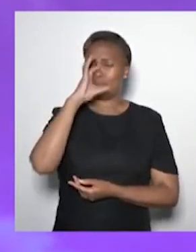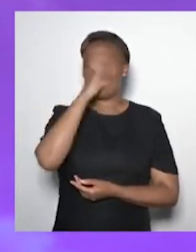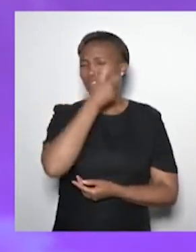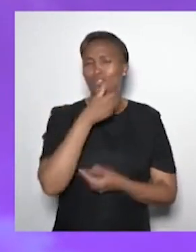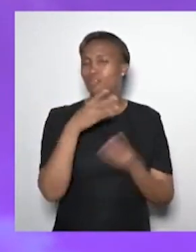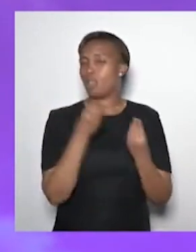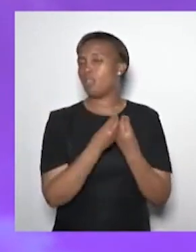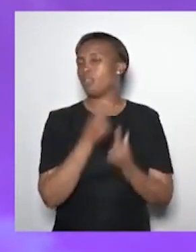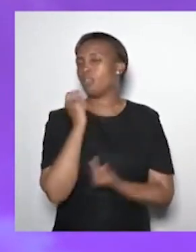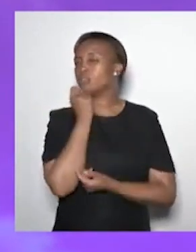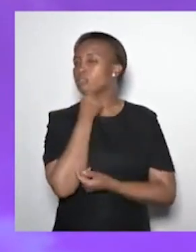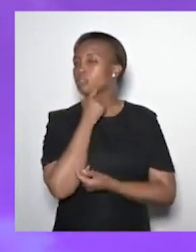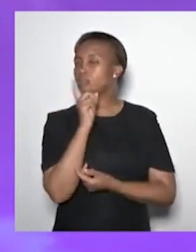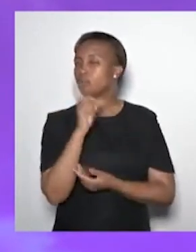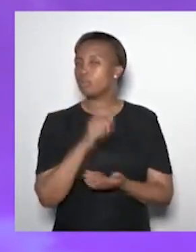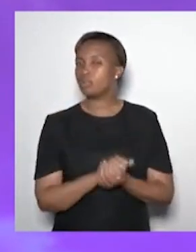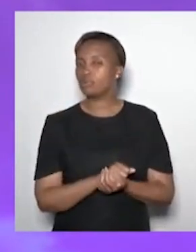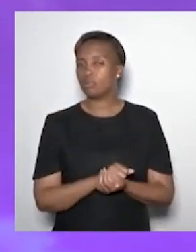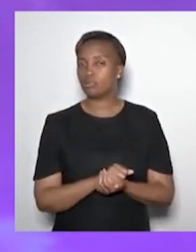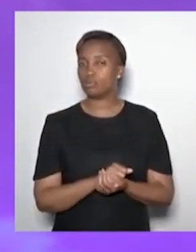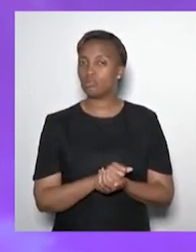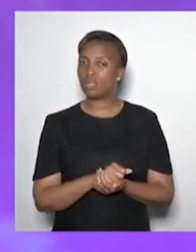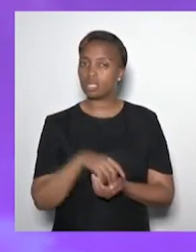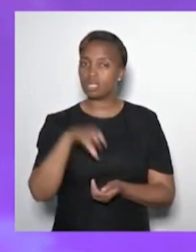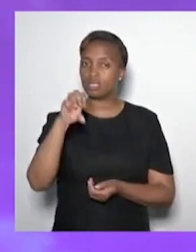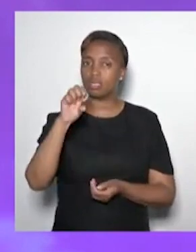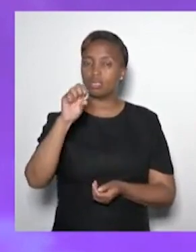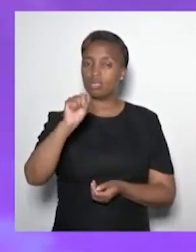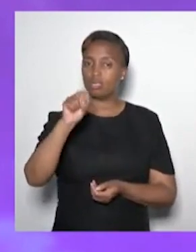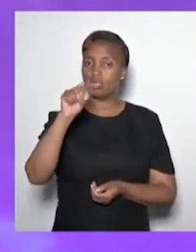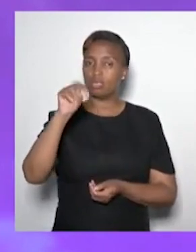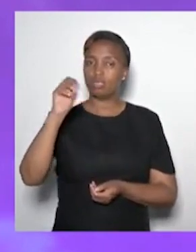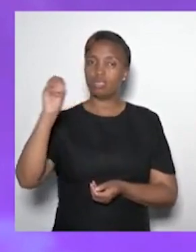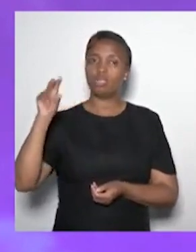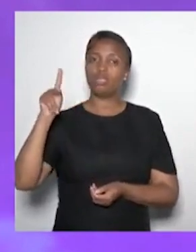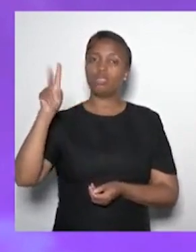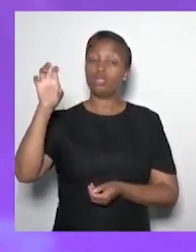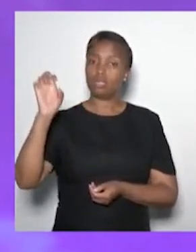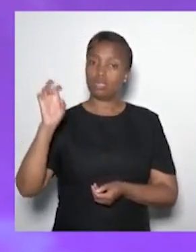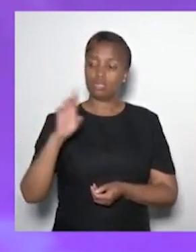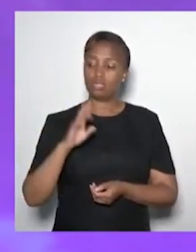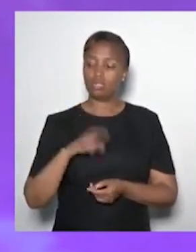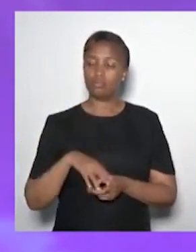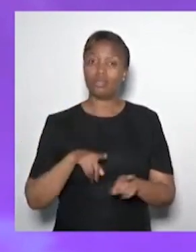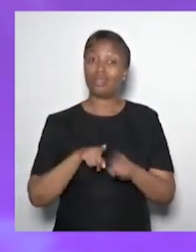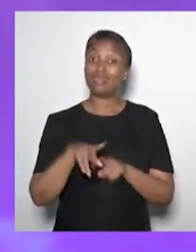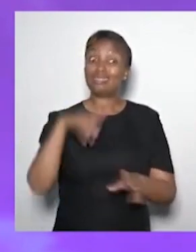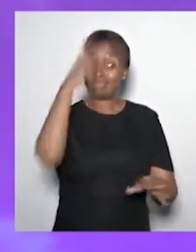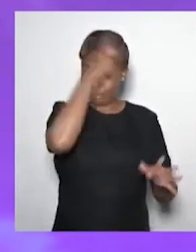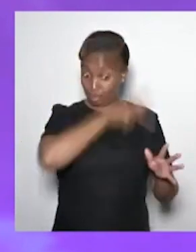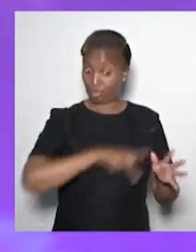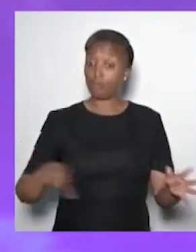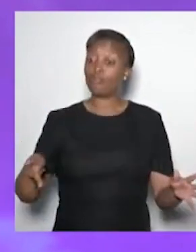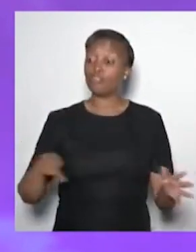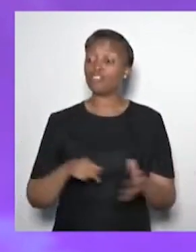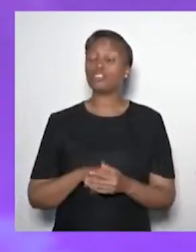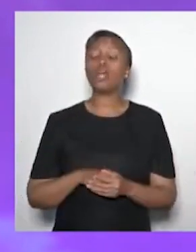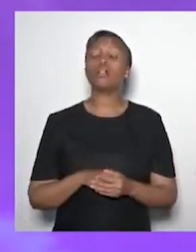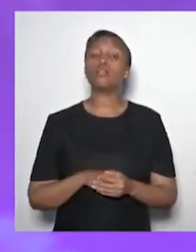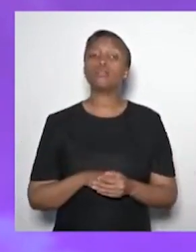says, we must have a snooker table here at the church. So I want to know why. Now, he's a professional. He says that sport has a lot